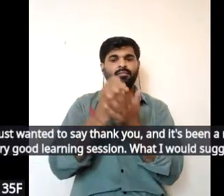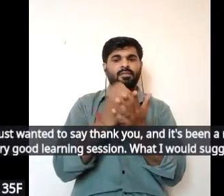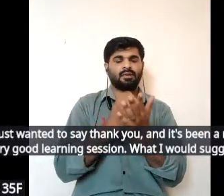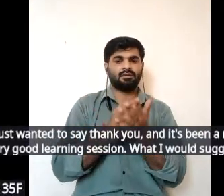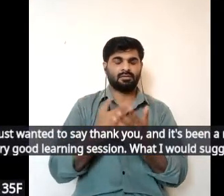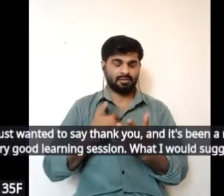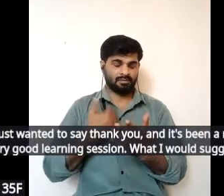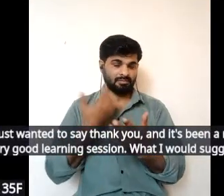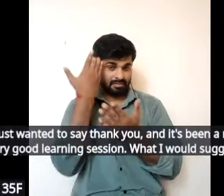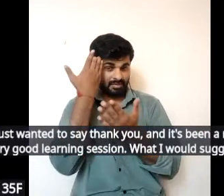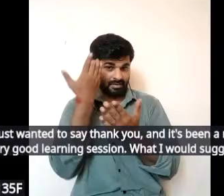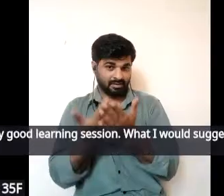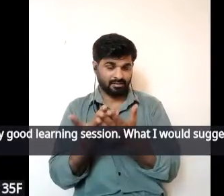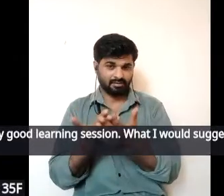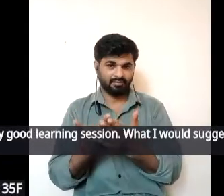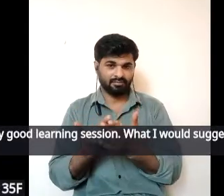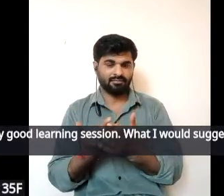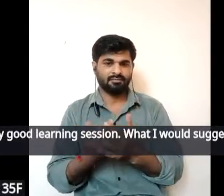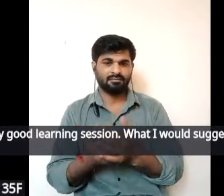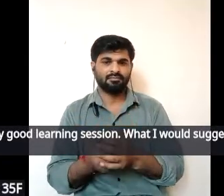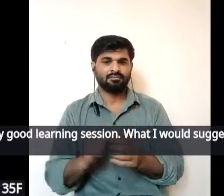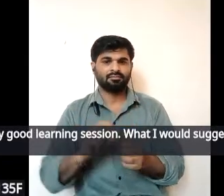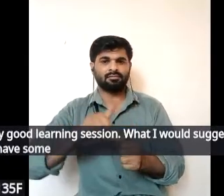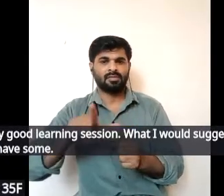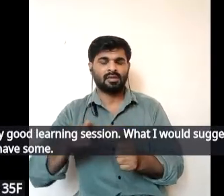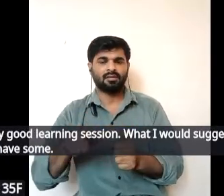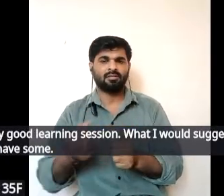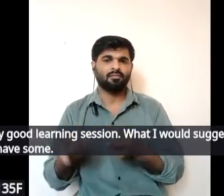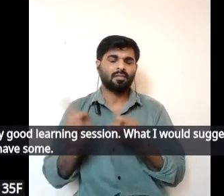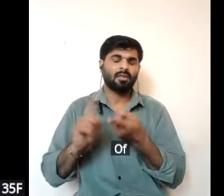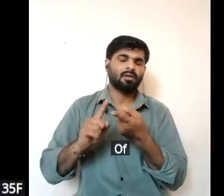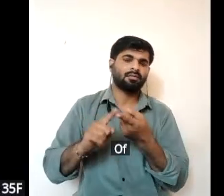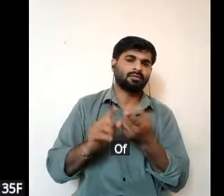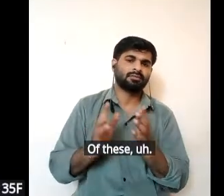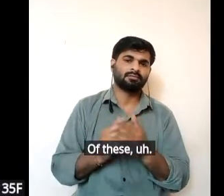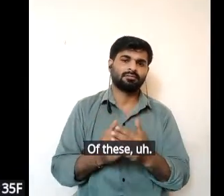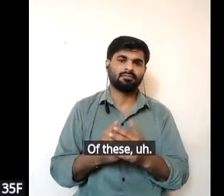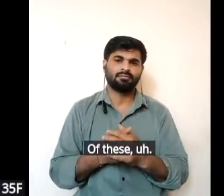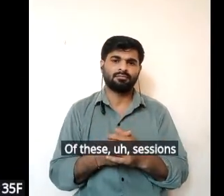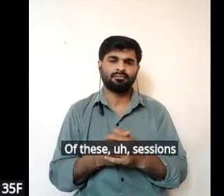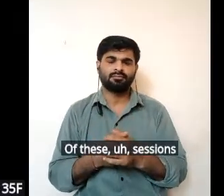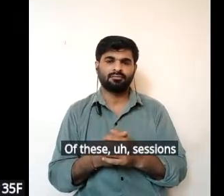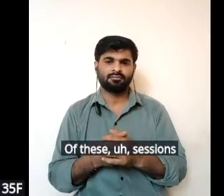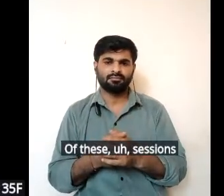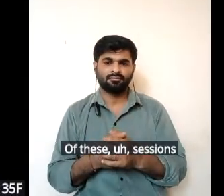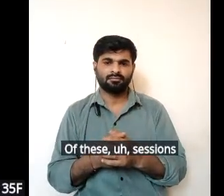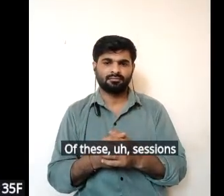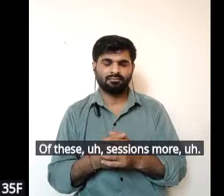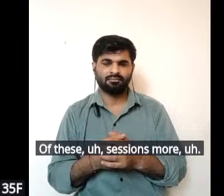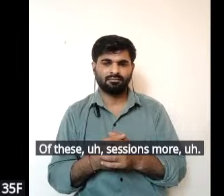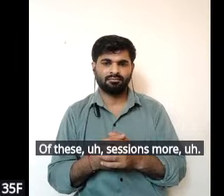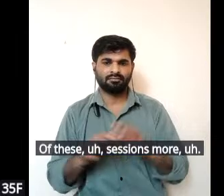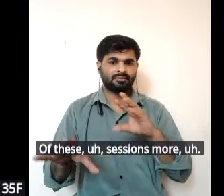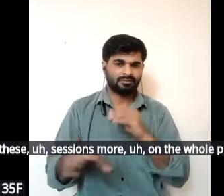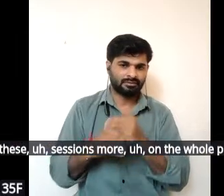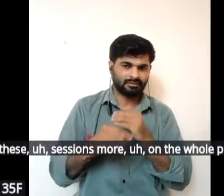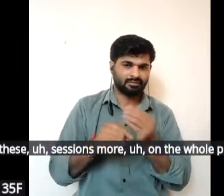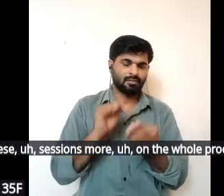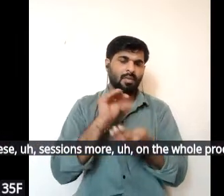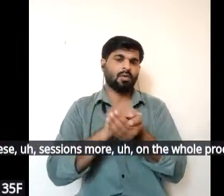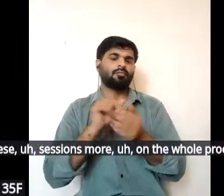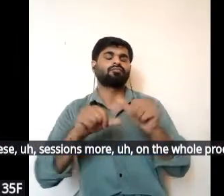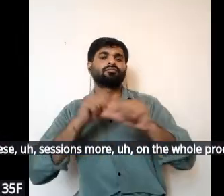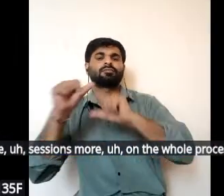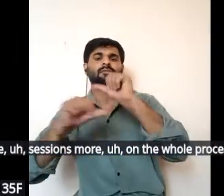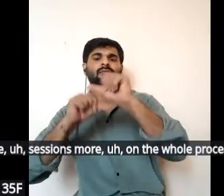that maybe if we could also have some of these sessions or more on the whole process with all